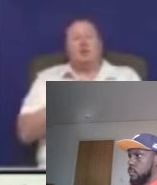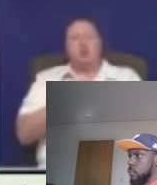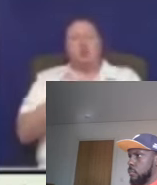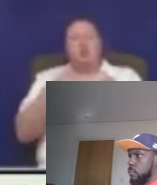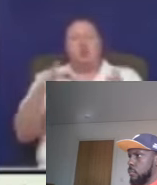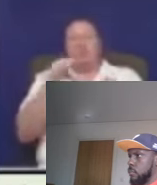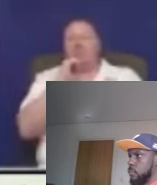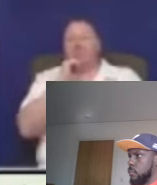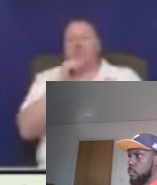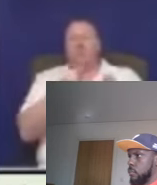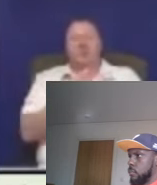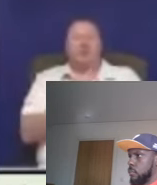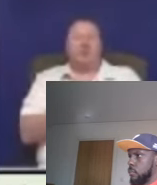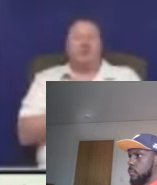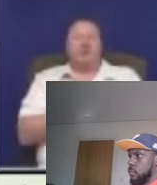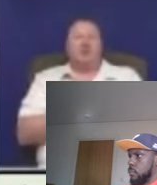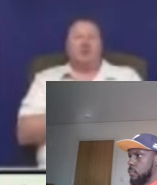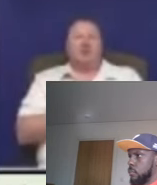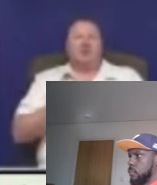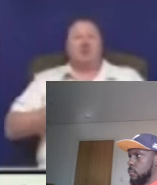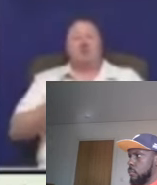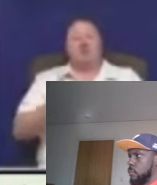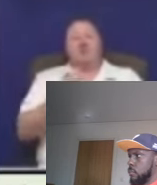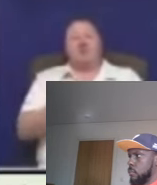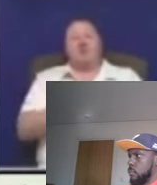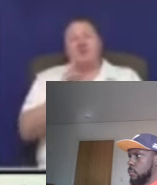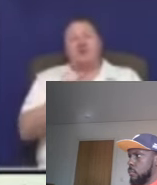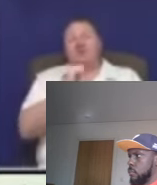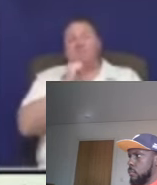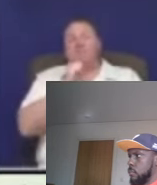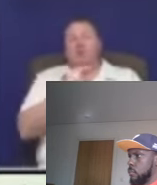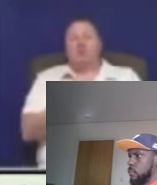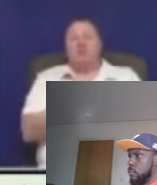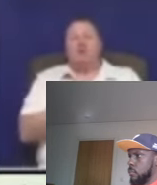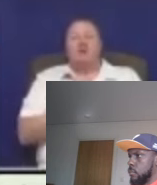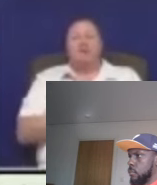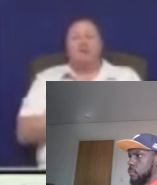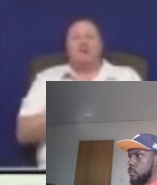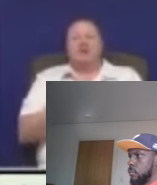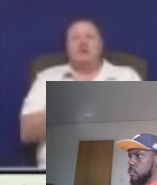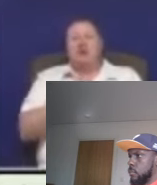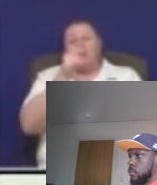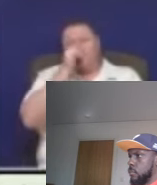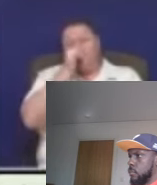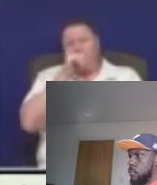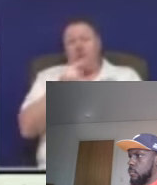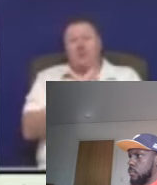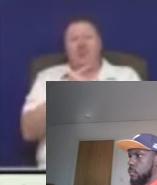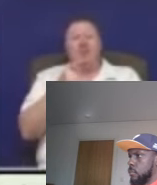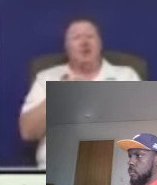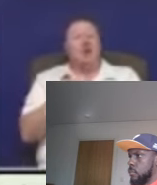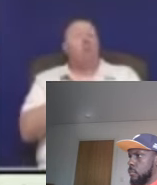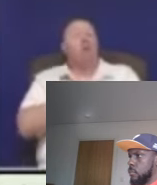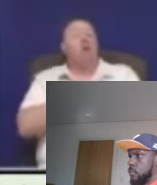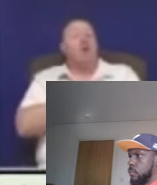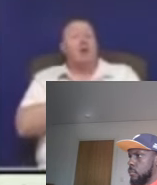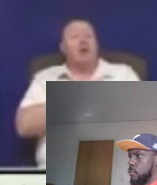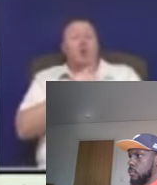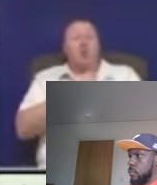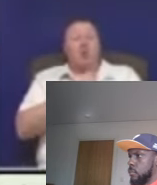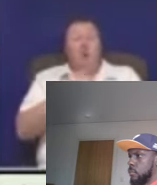millions of South Africans. These are also crime scenes where individuals have been paid for work they have not